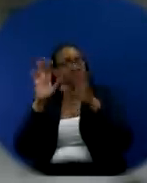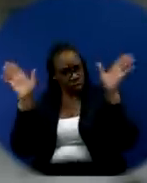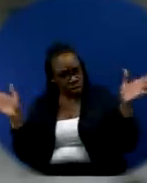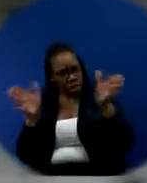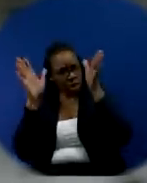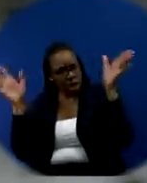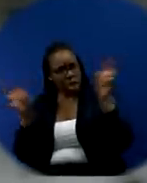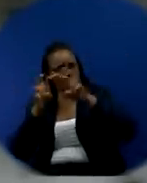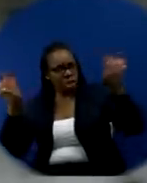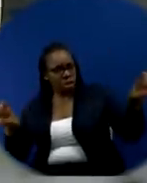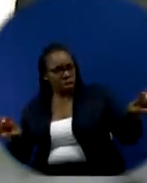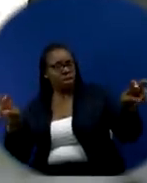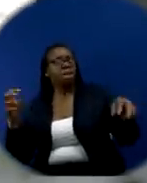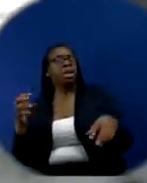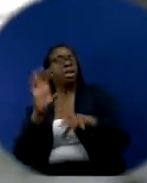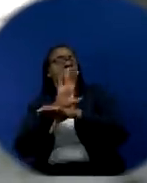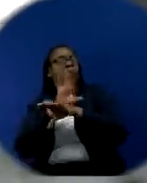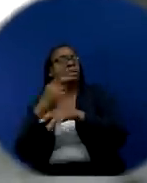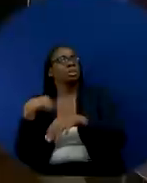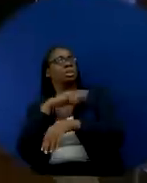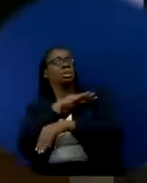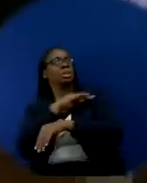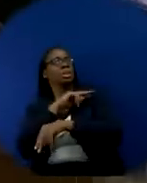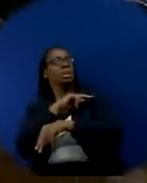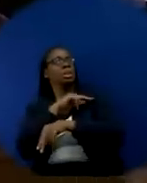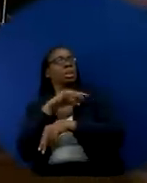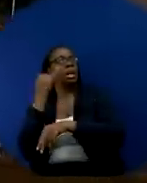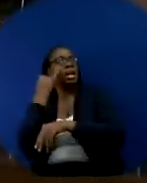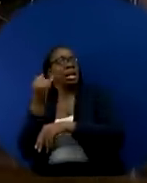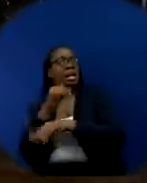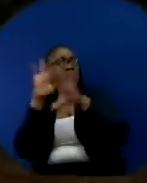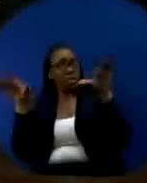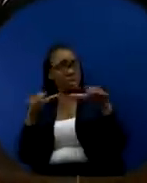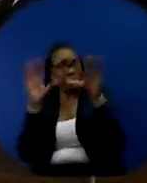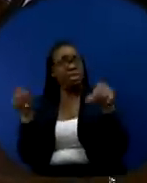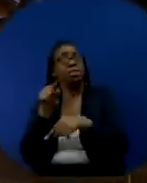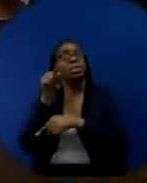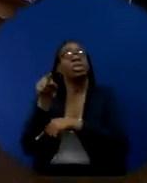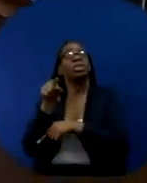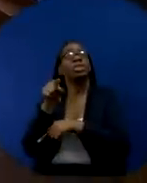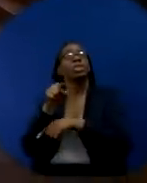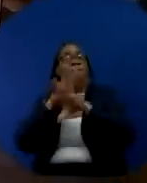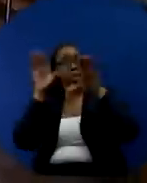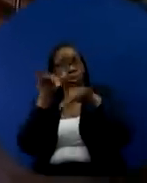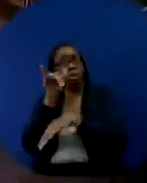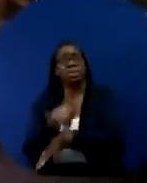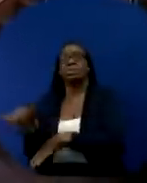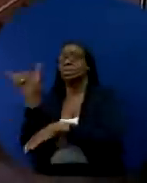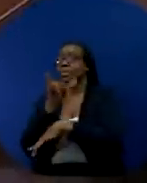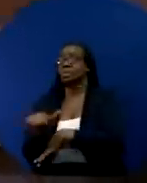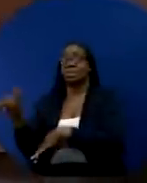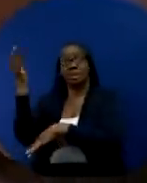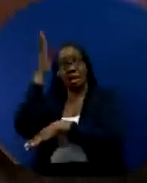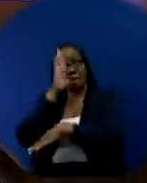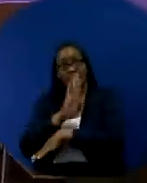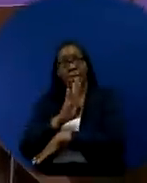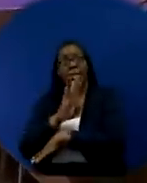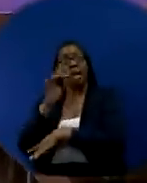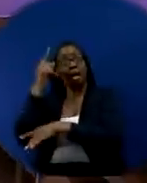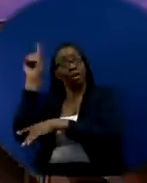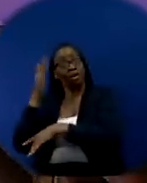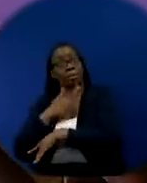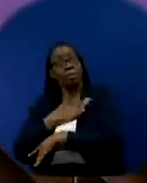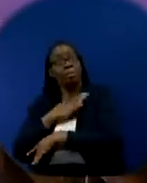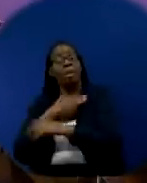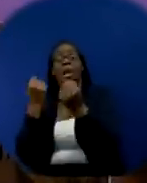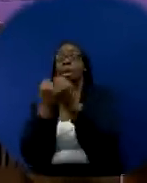pupil partner. If he did it for me, he can do it for you. Same God who did it for me